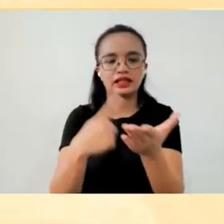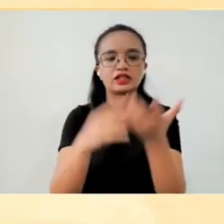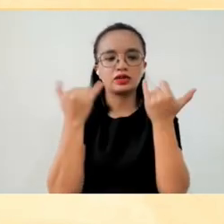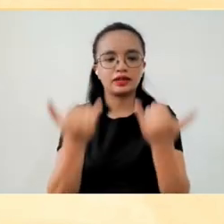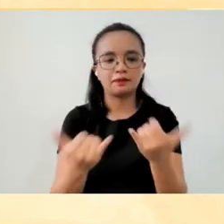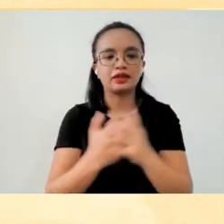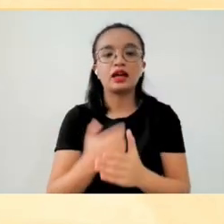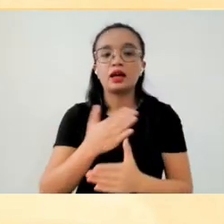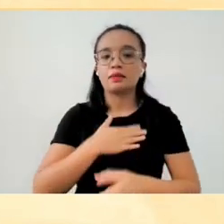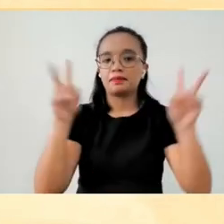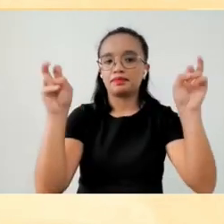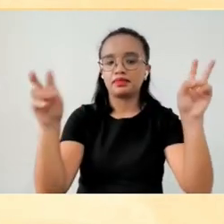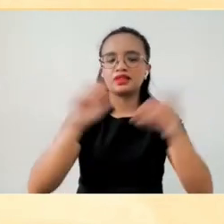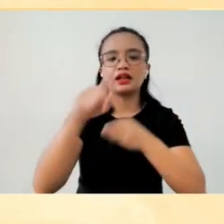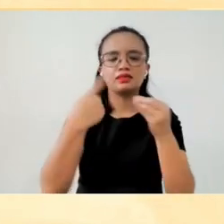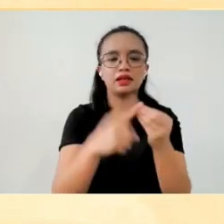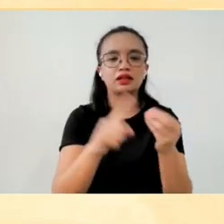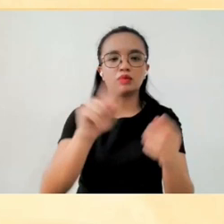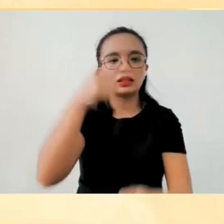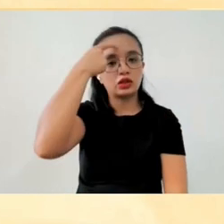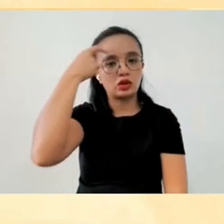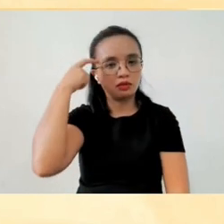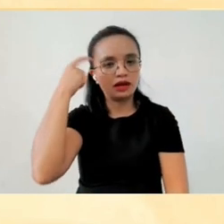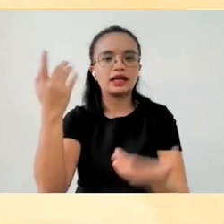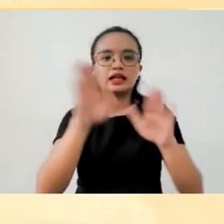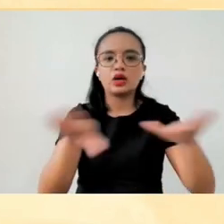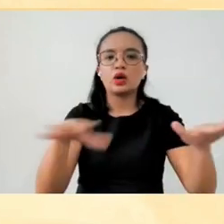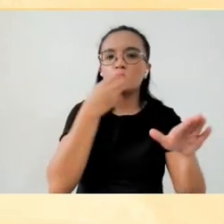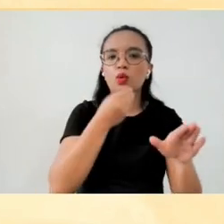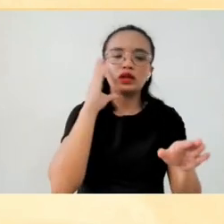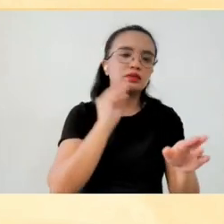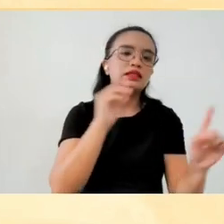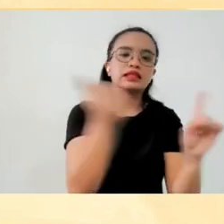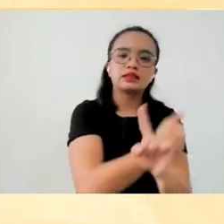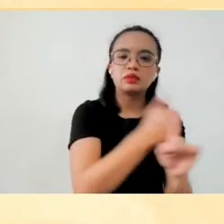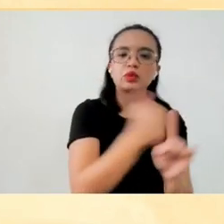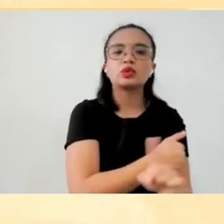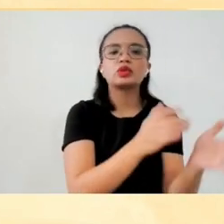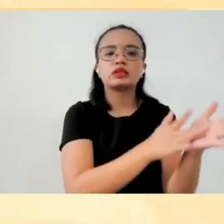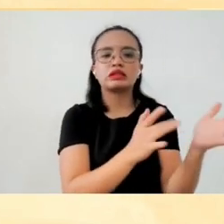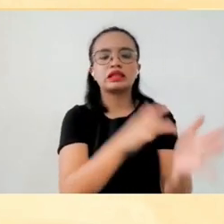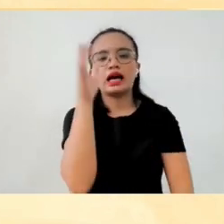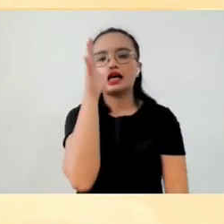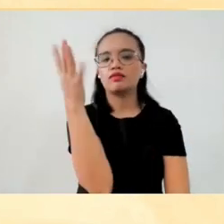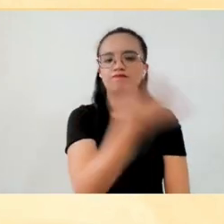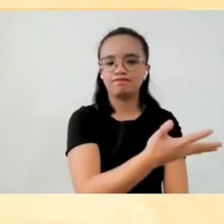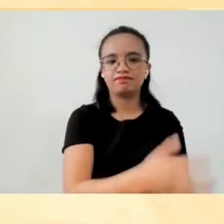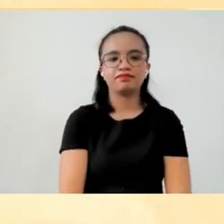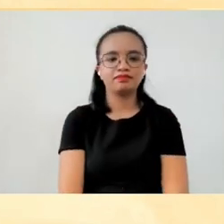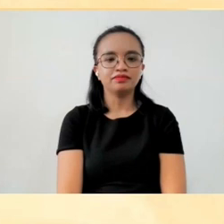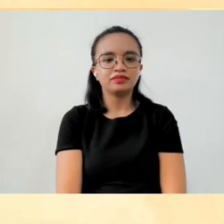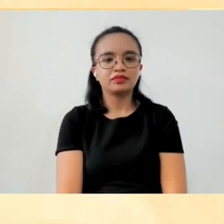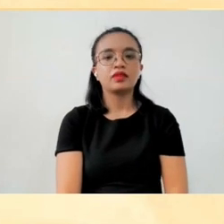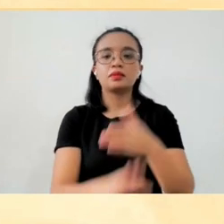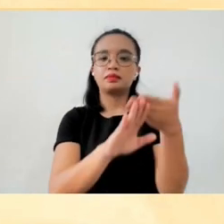my topic is on complex trauma in children who are abused, exploited, and neglected. Before we